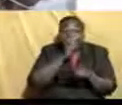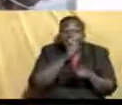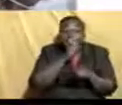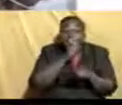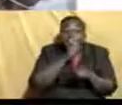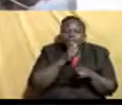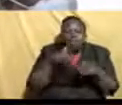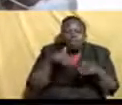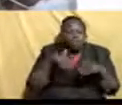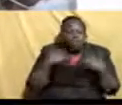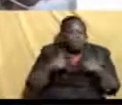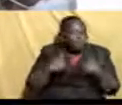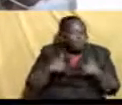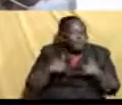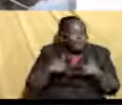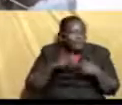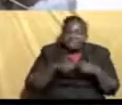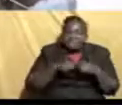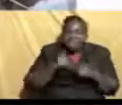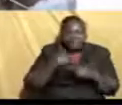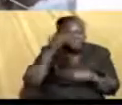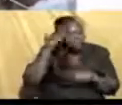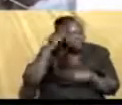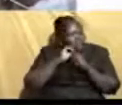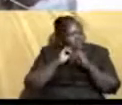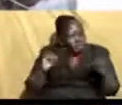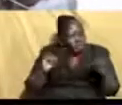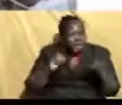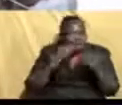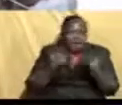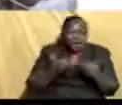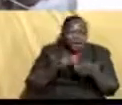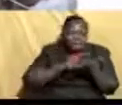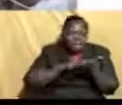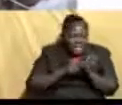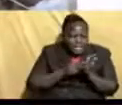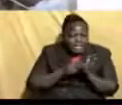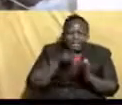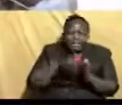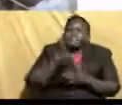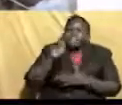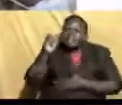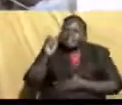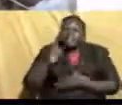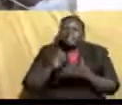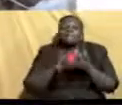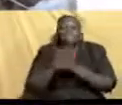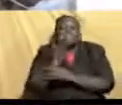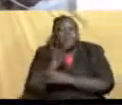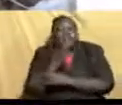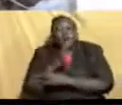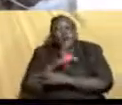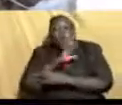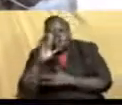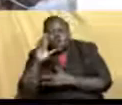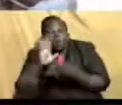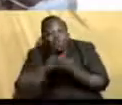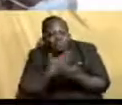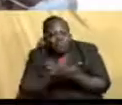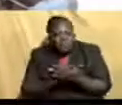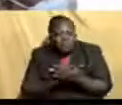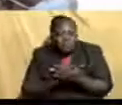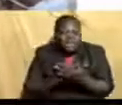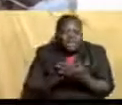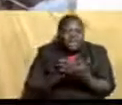we never have doubts about that. So the president initiated, or rather proposed, this amendment not